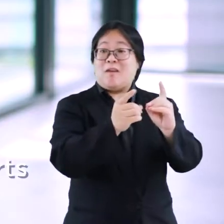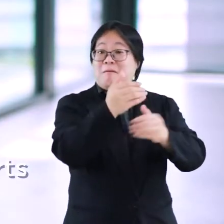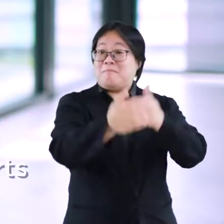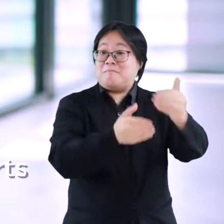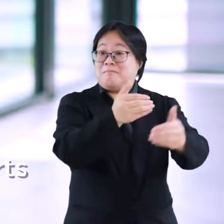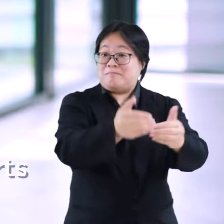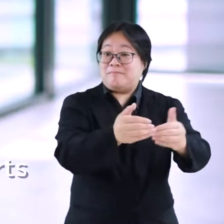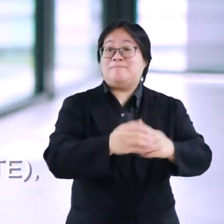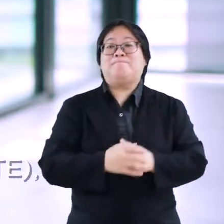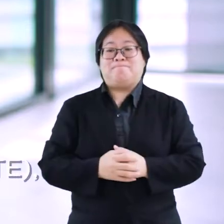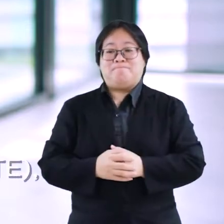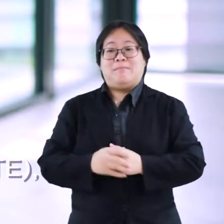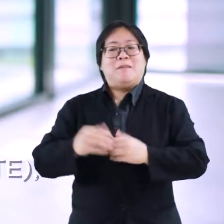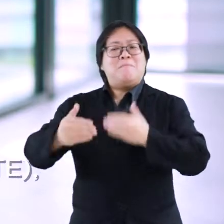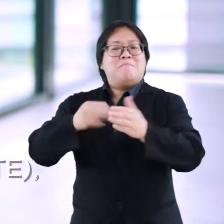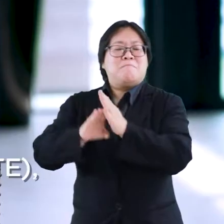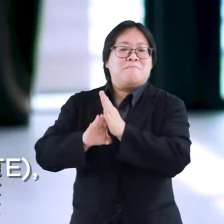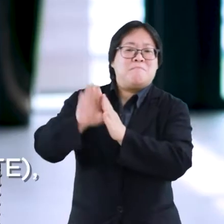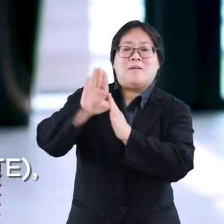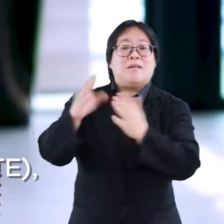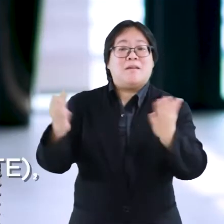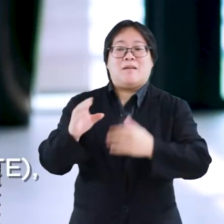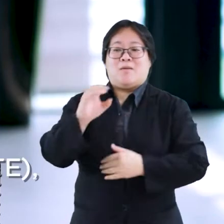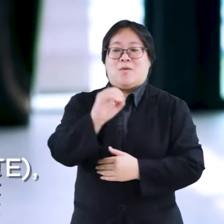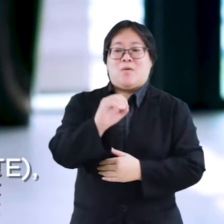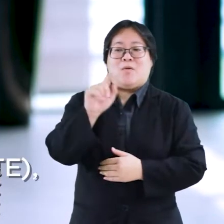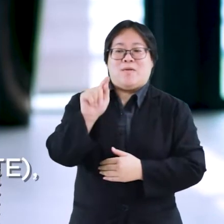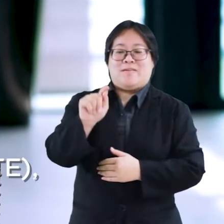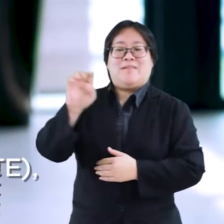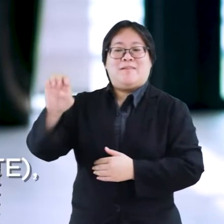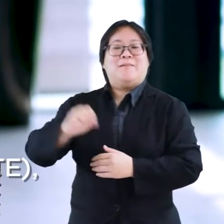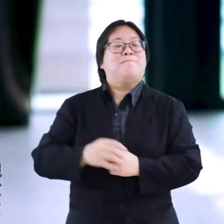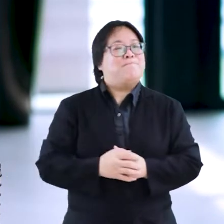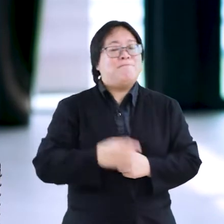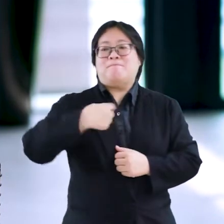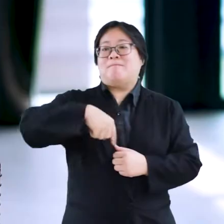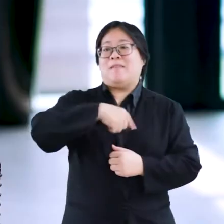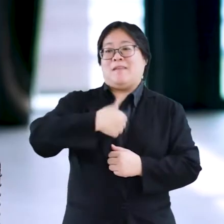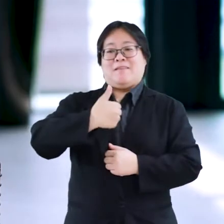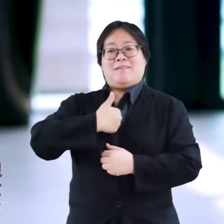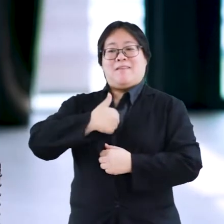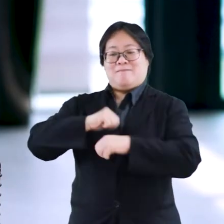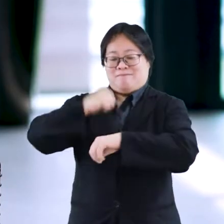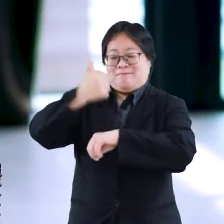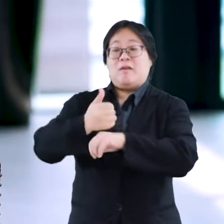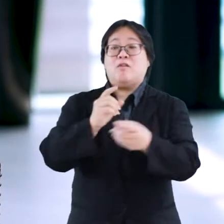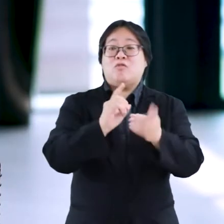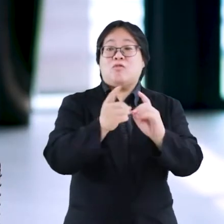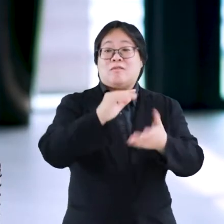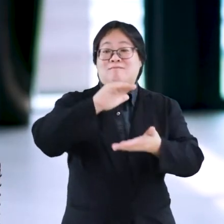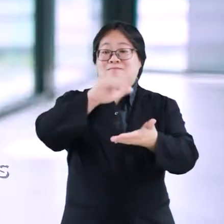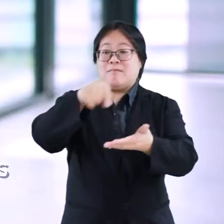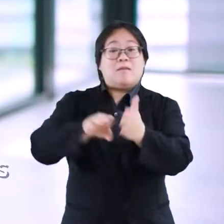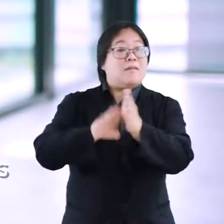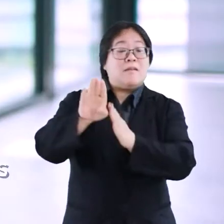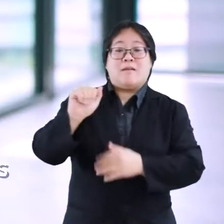digitization efforts and evolution is the Digital Telco Enabler. Our own homegrown digital